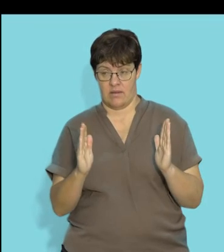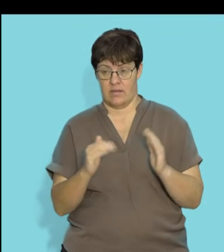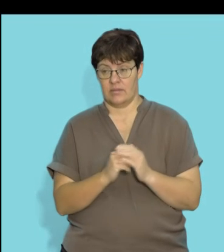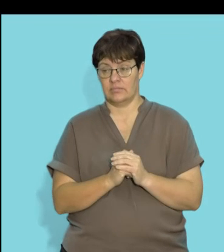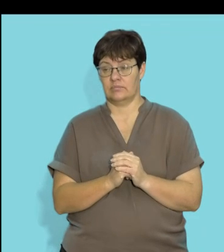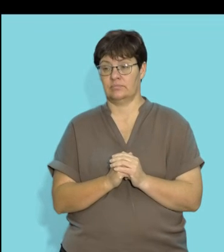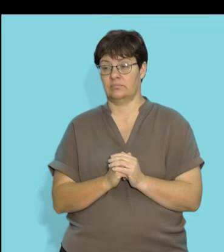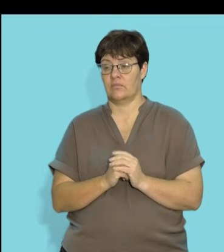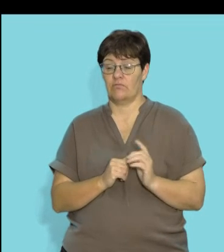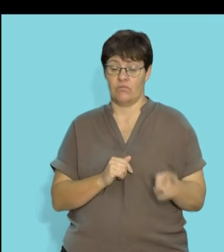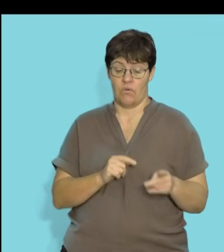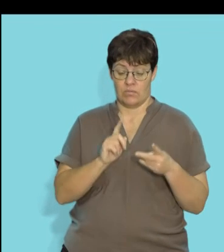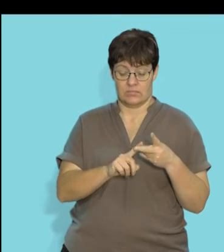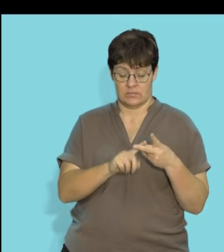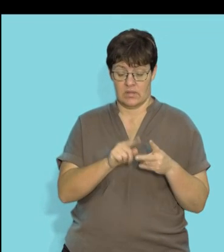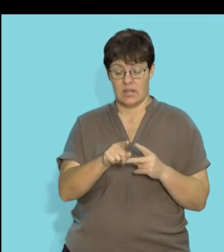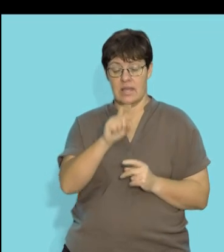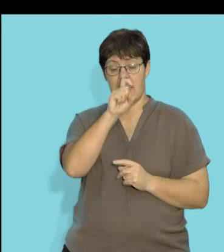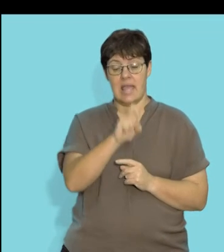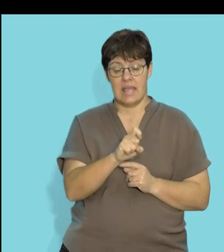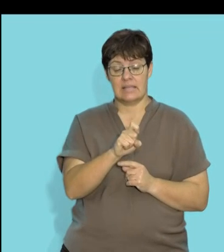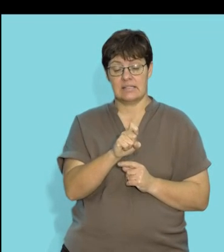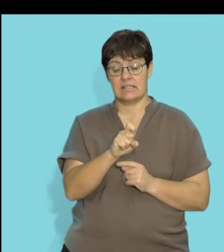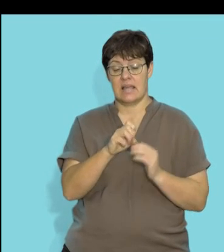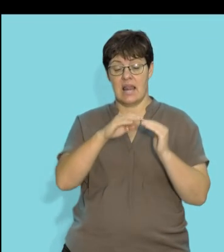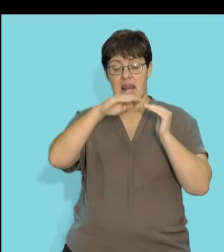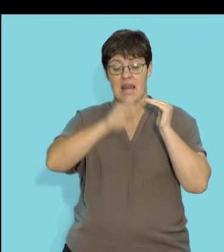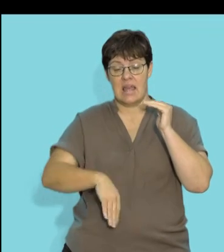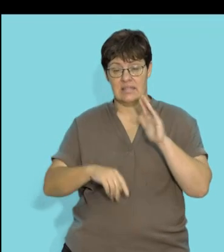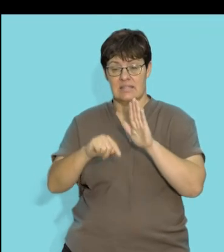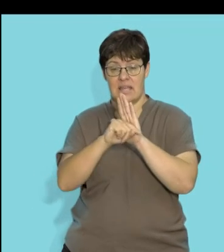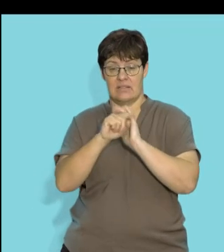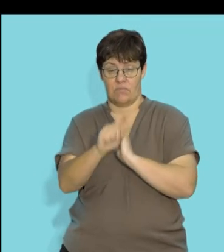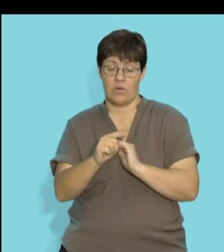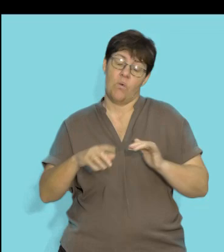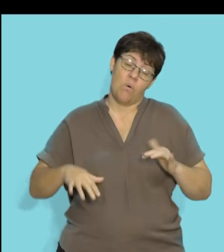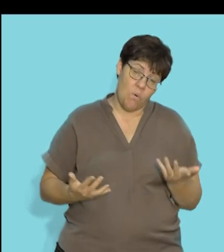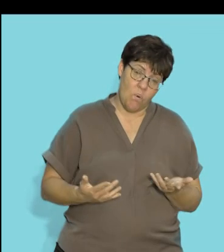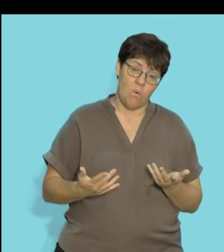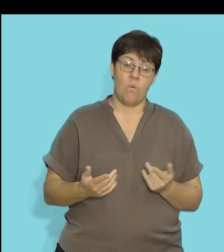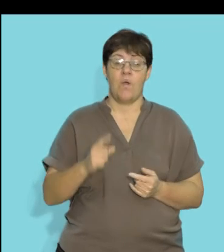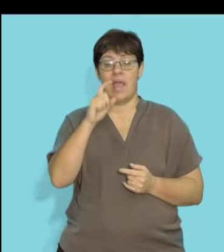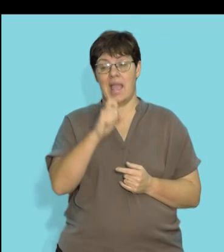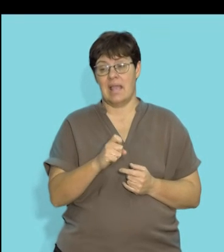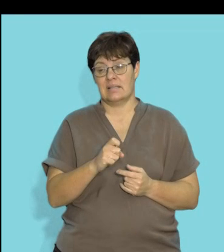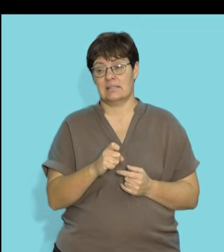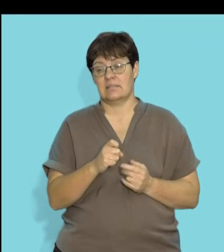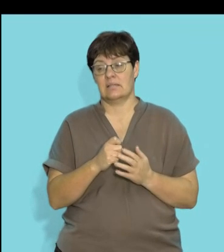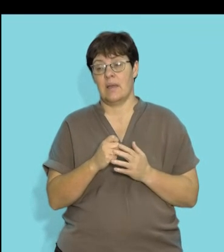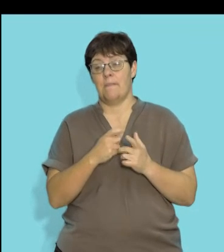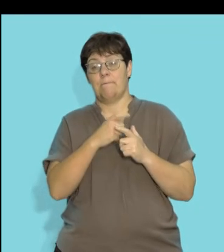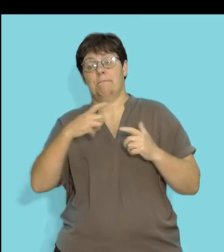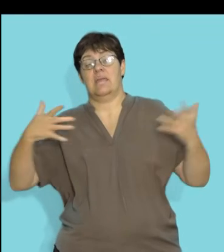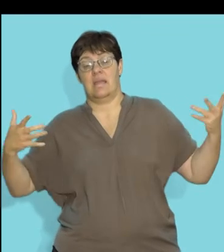is satisfied. And then for this one, it will be x must be less than -1, or